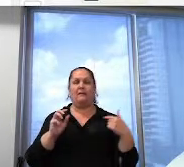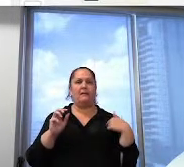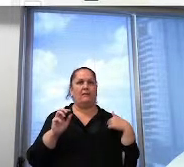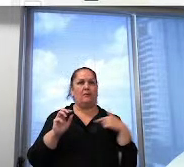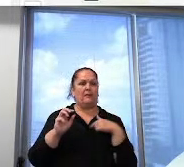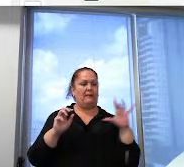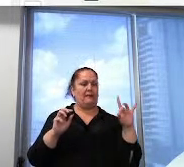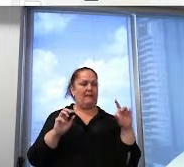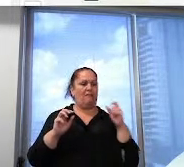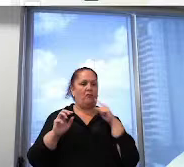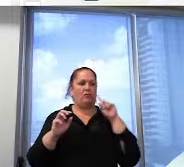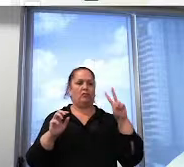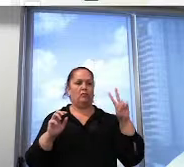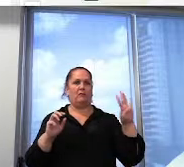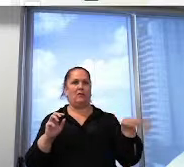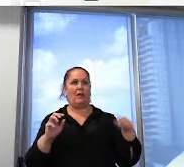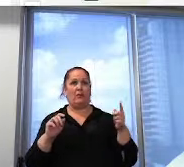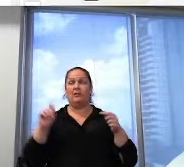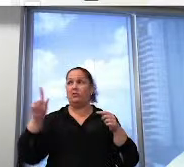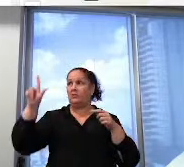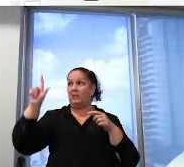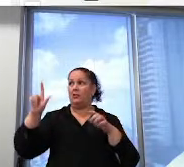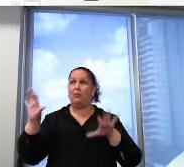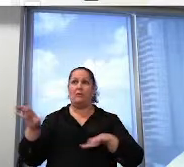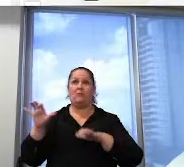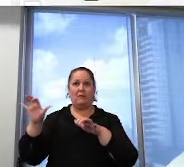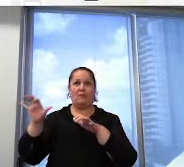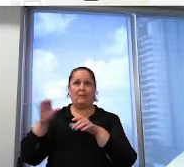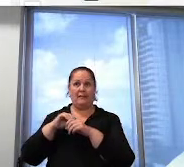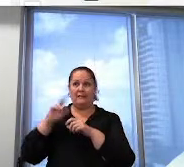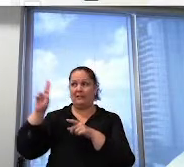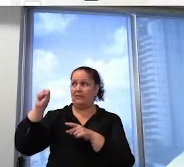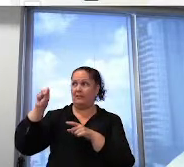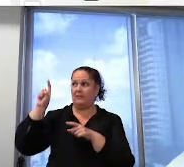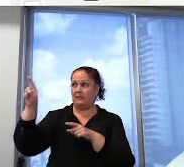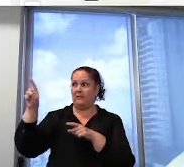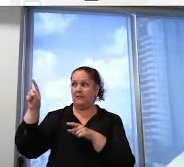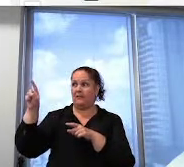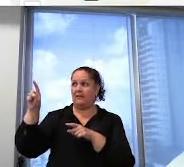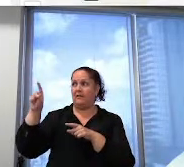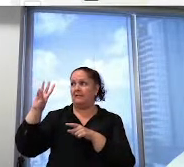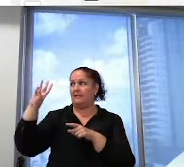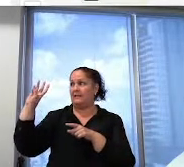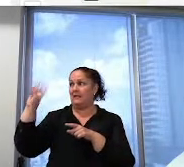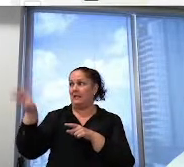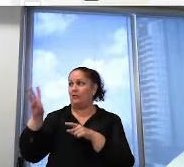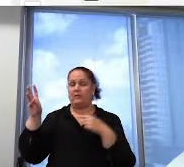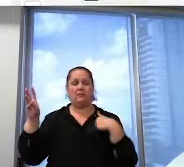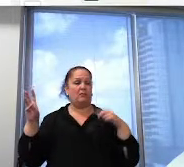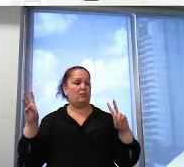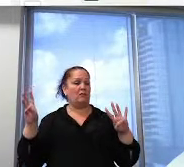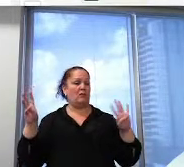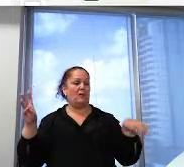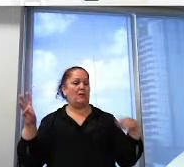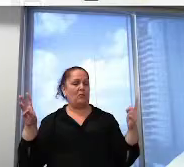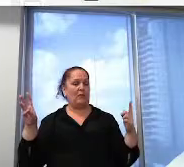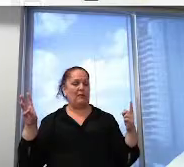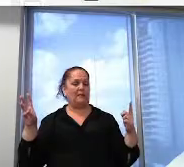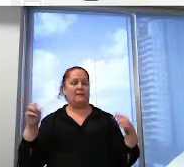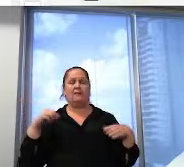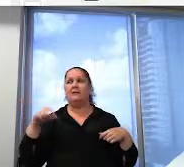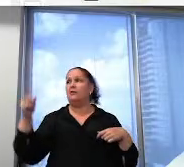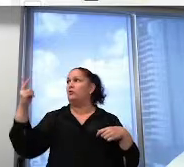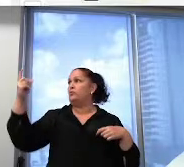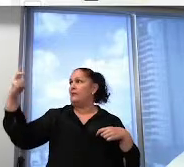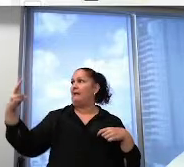about a significant delta between the lowest performing utilities in the mainland of 6 hours versus 24 hours in duration,